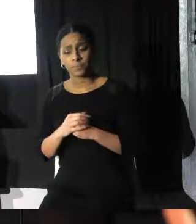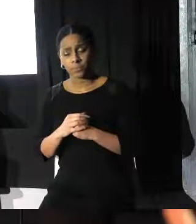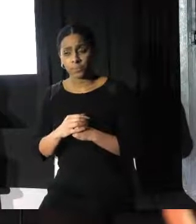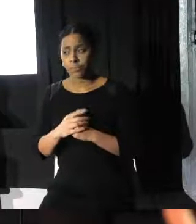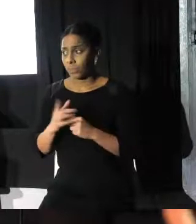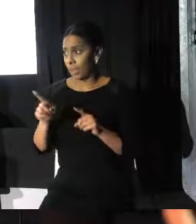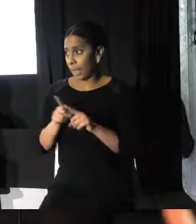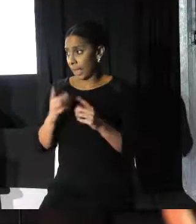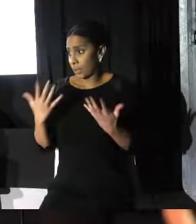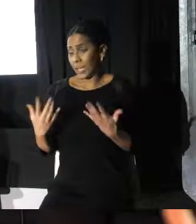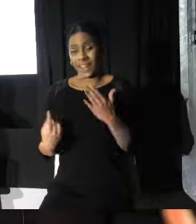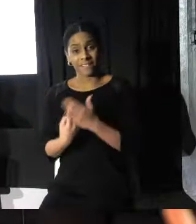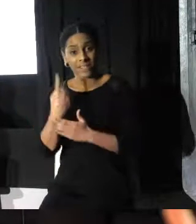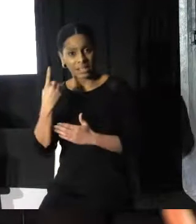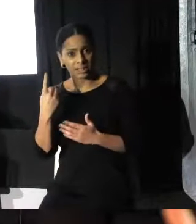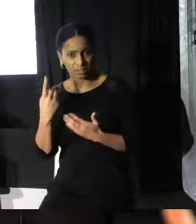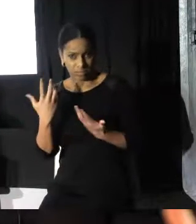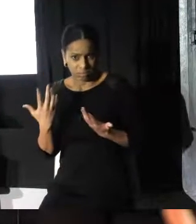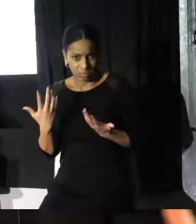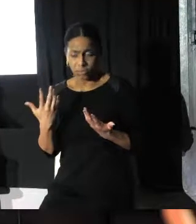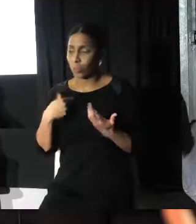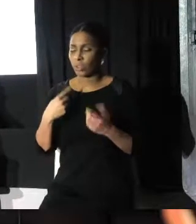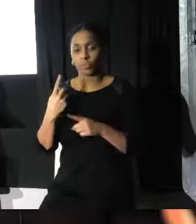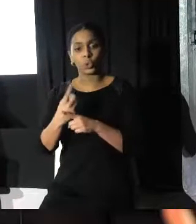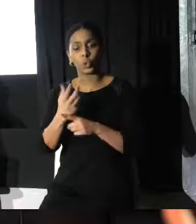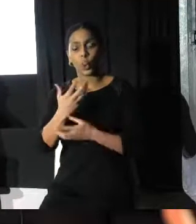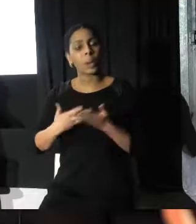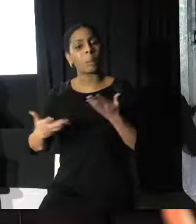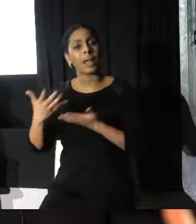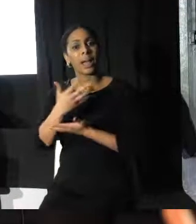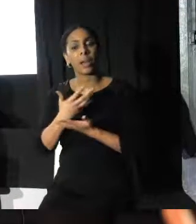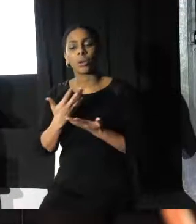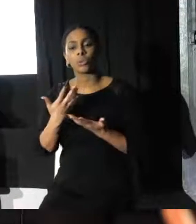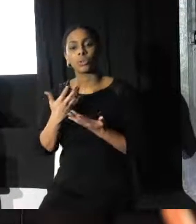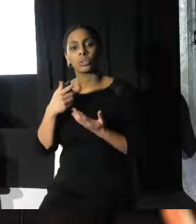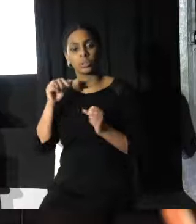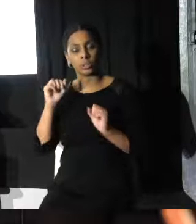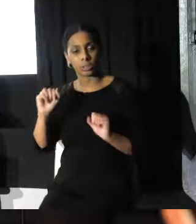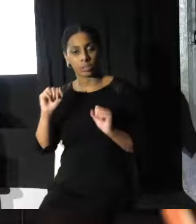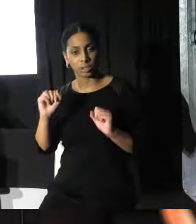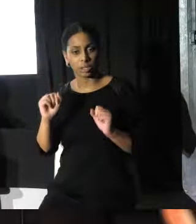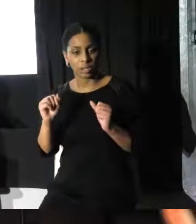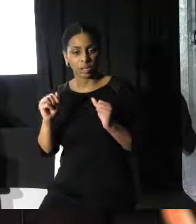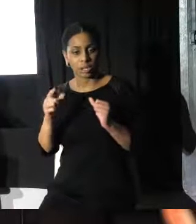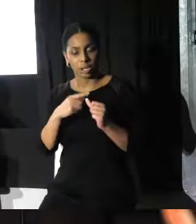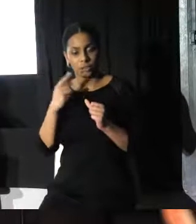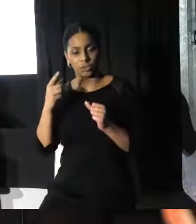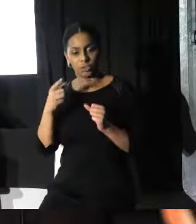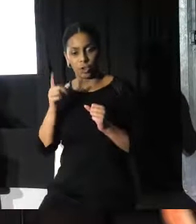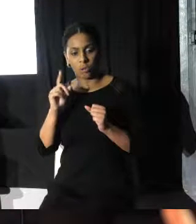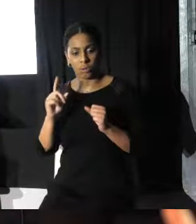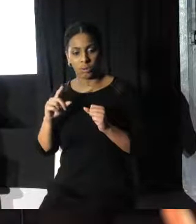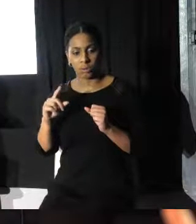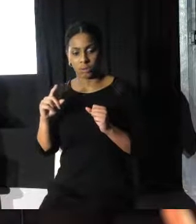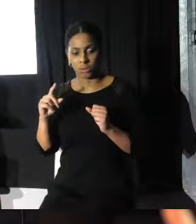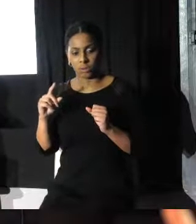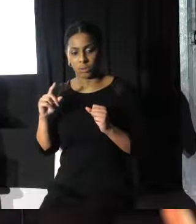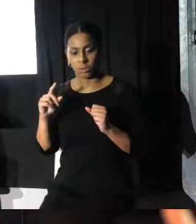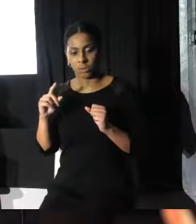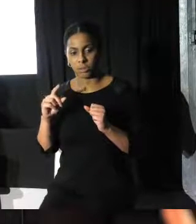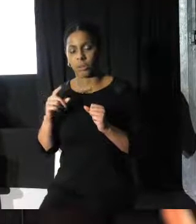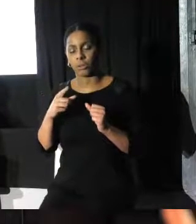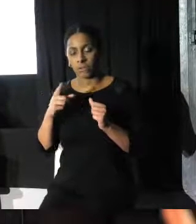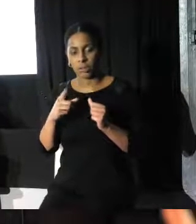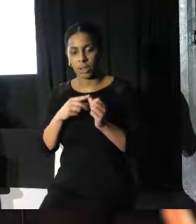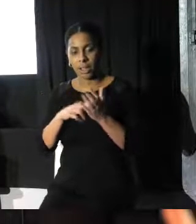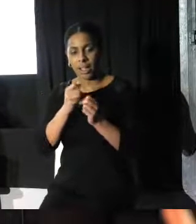event today, in between, if we just sort of talk about the Anglo-German sort of conversations, you learn so much by saying, well, in some ways here